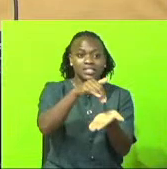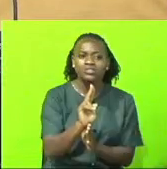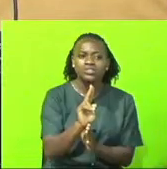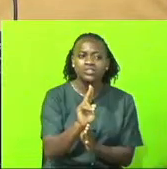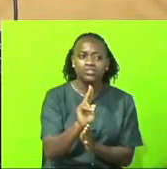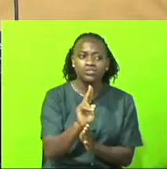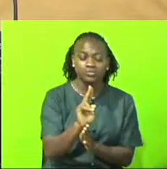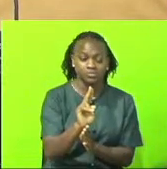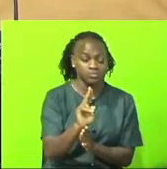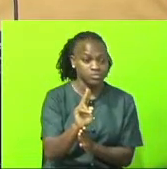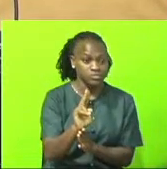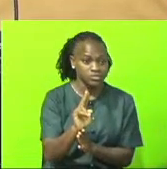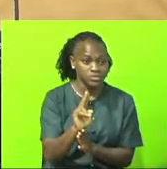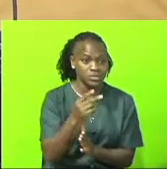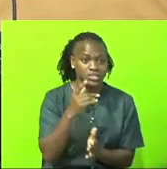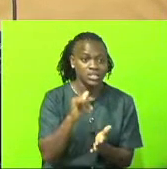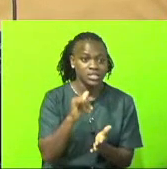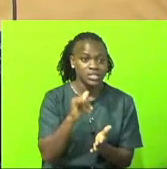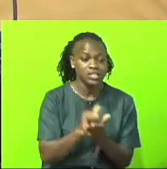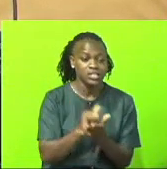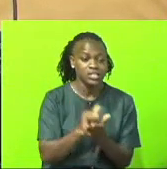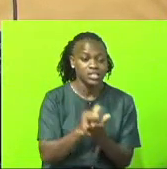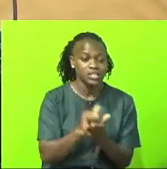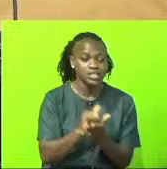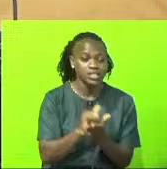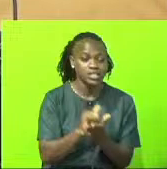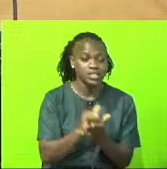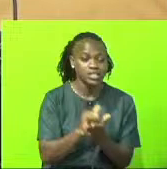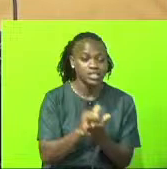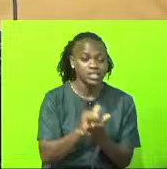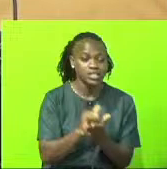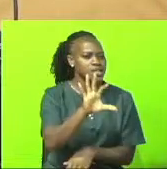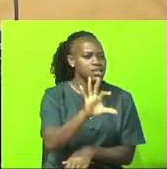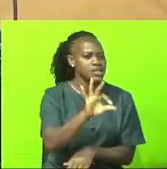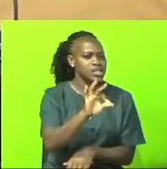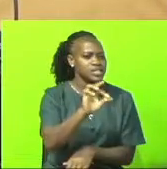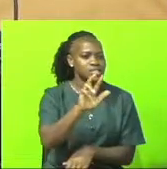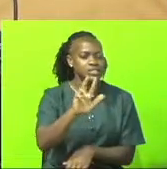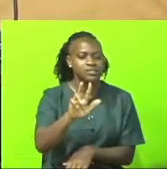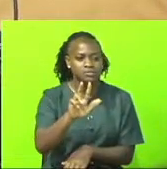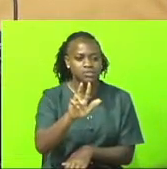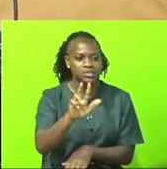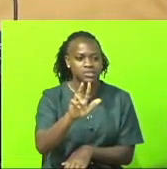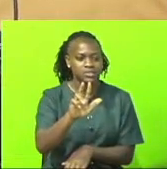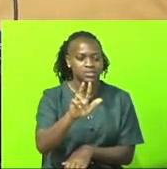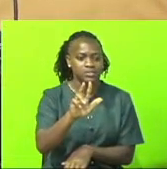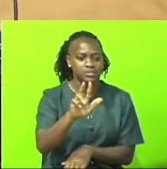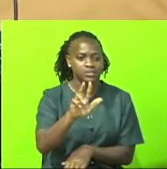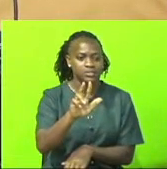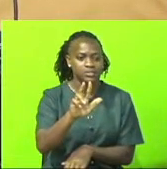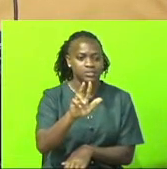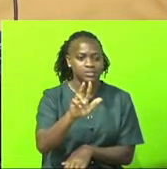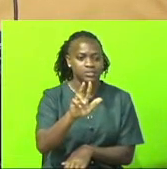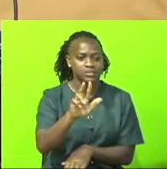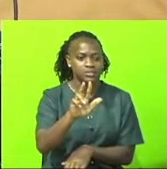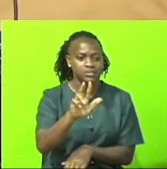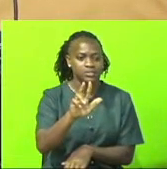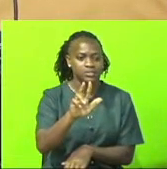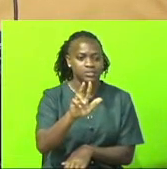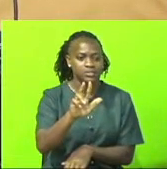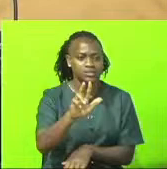before you under Order 93. Order 93.